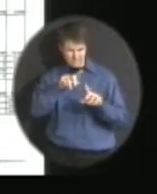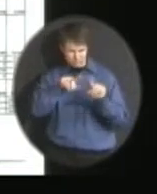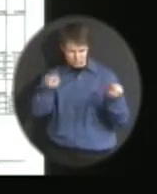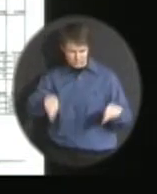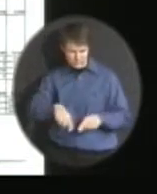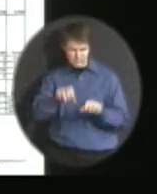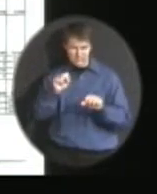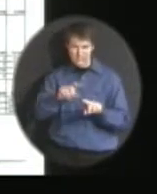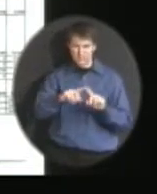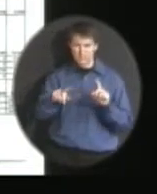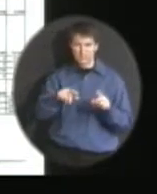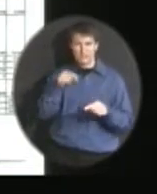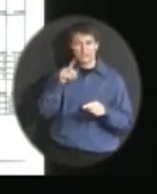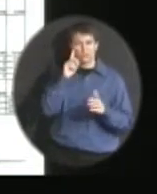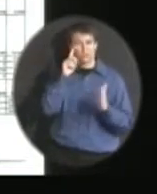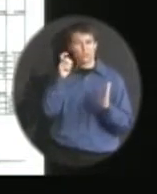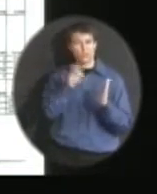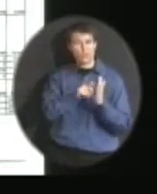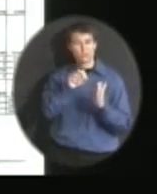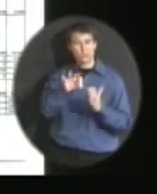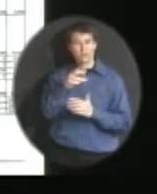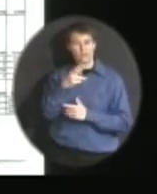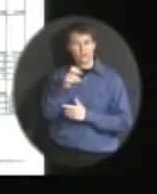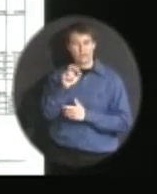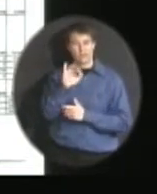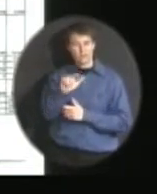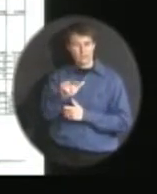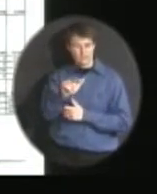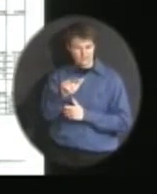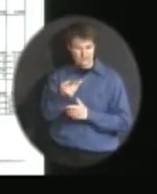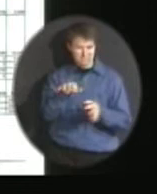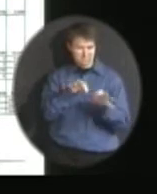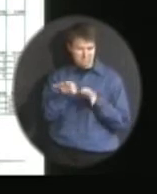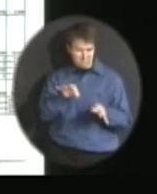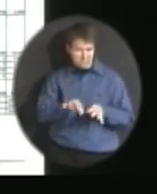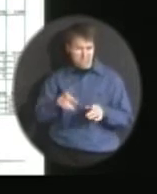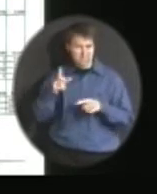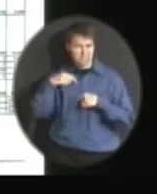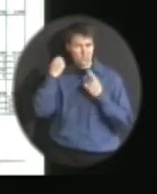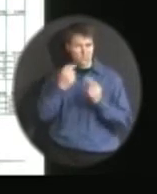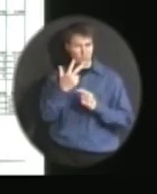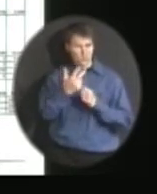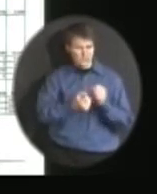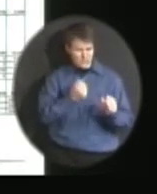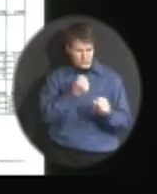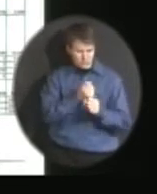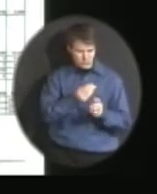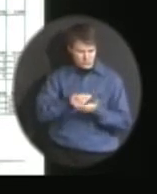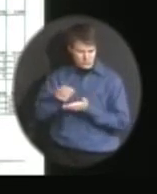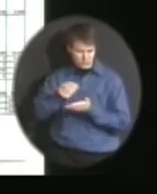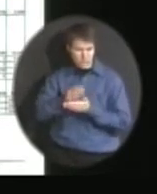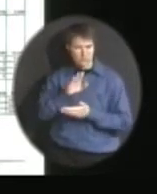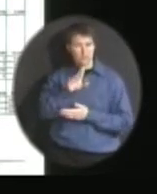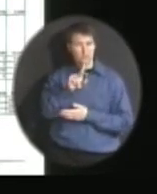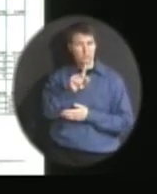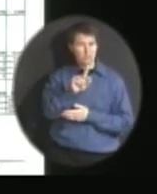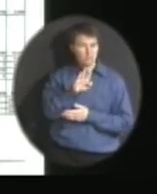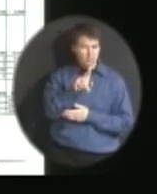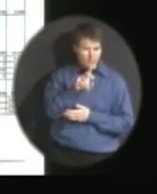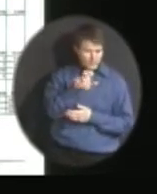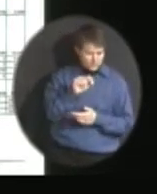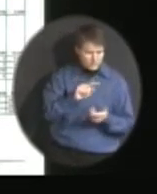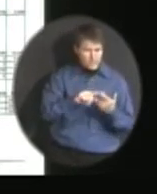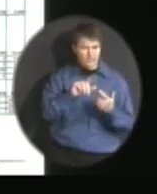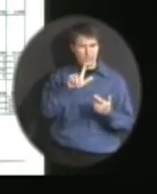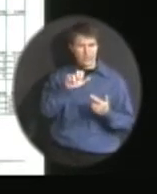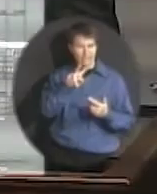is the notice of hearing that details out the last 3 years' expenditures, our budget, and the levies that would drive